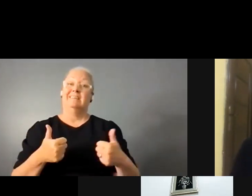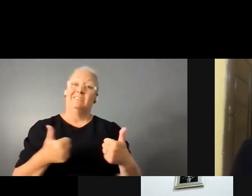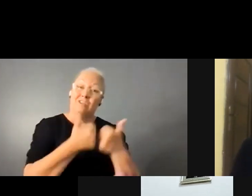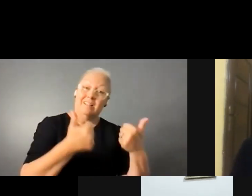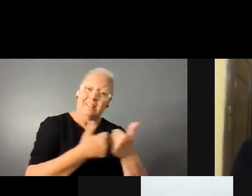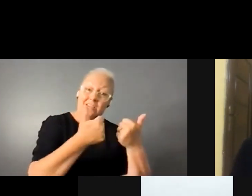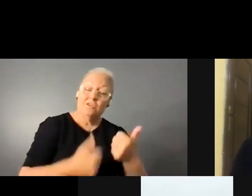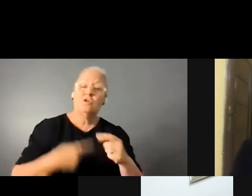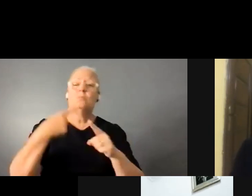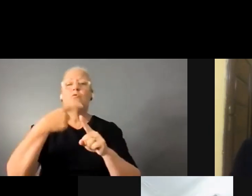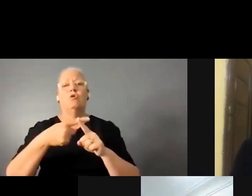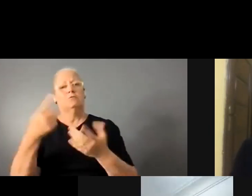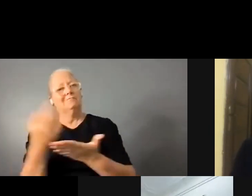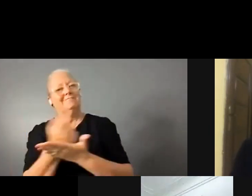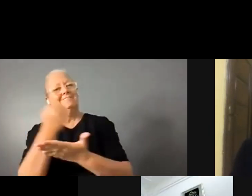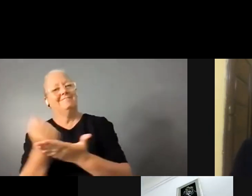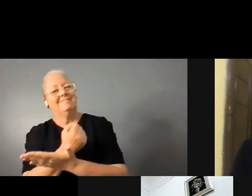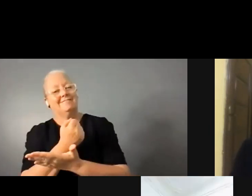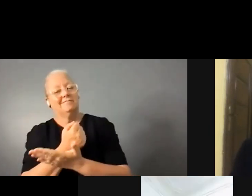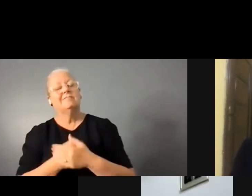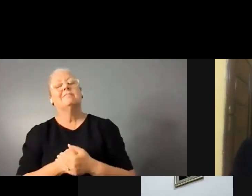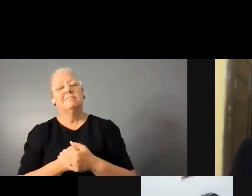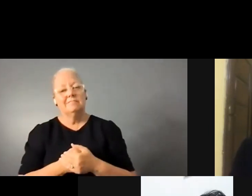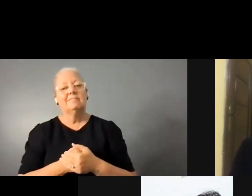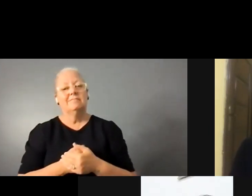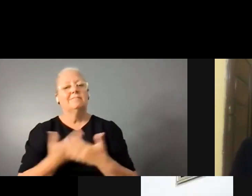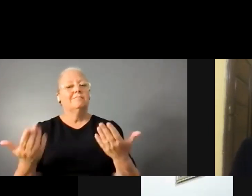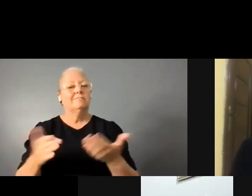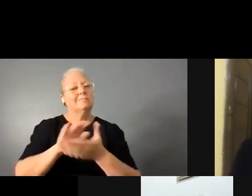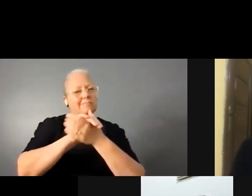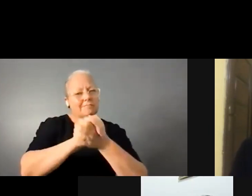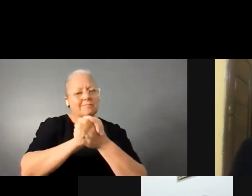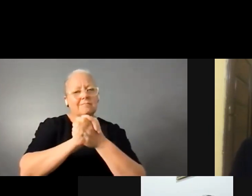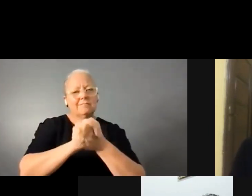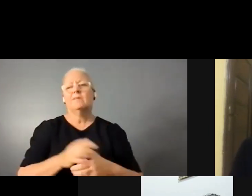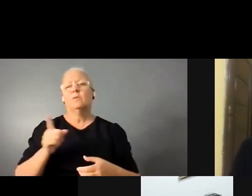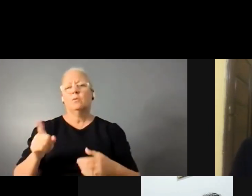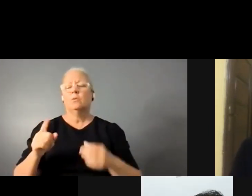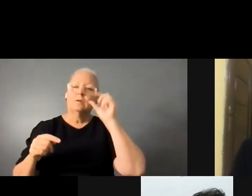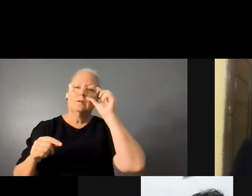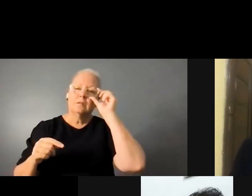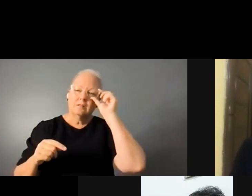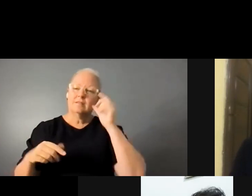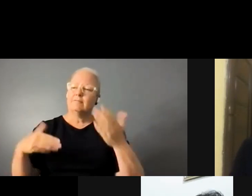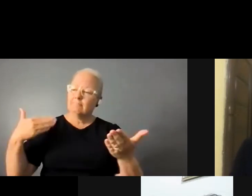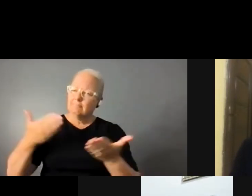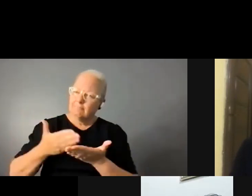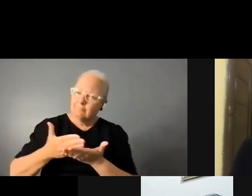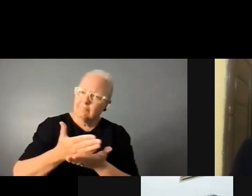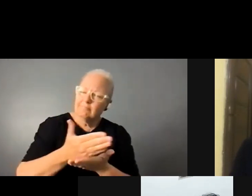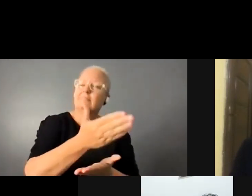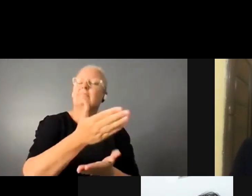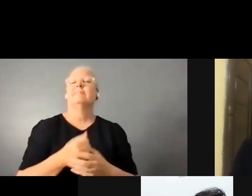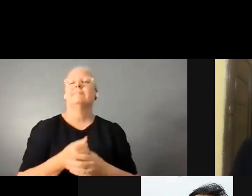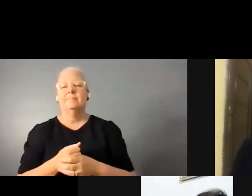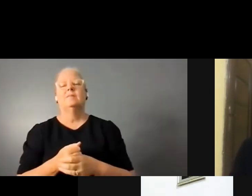We really congratulate you for what you've achieved as someone who was able to overcome a